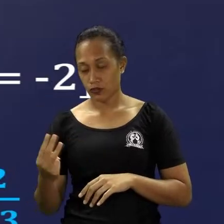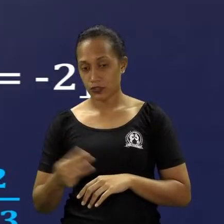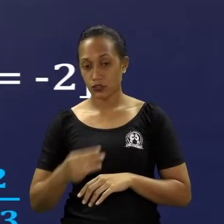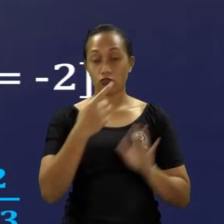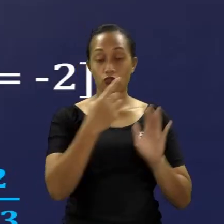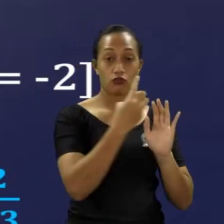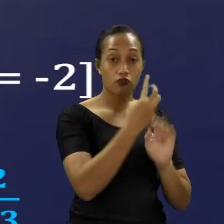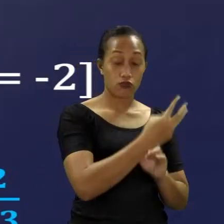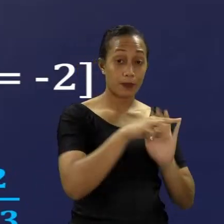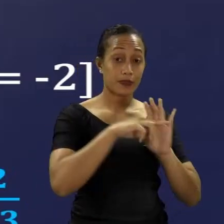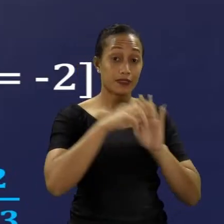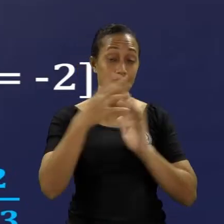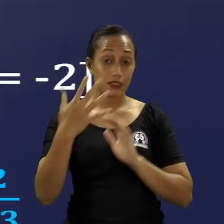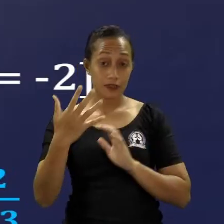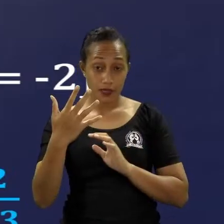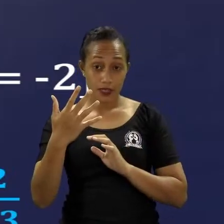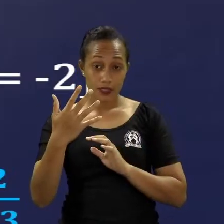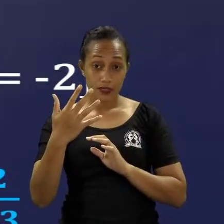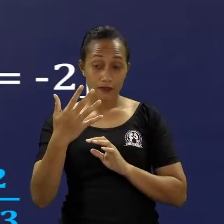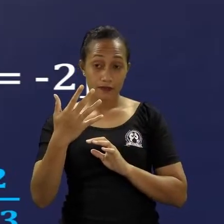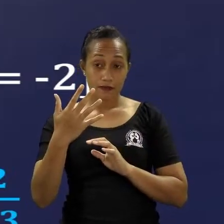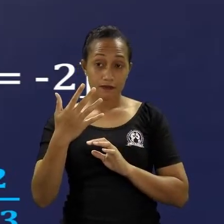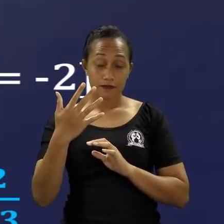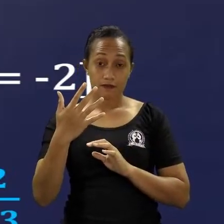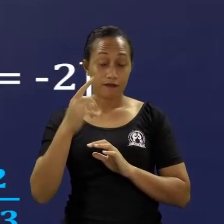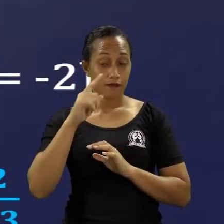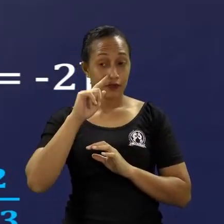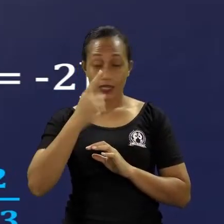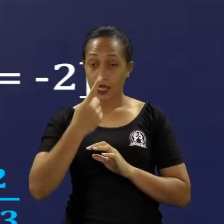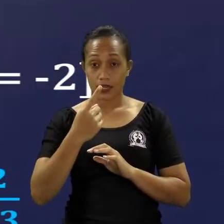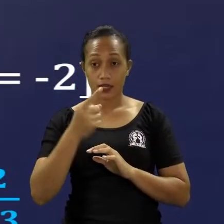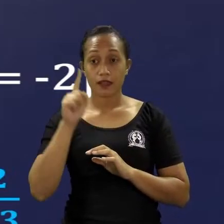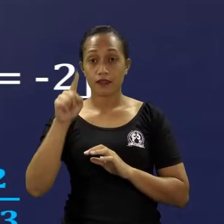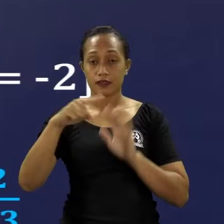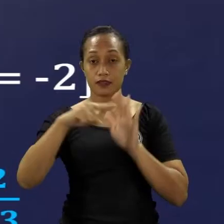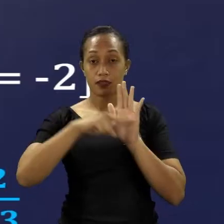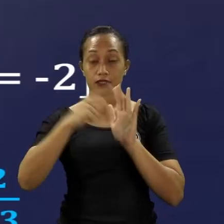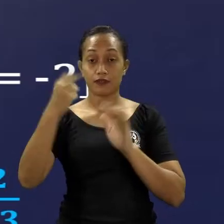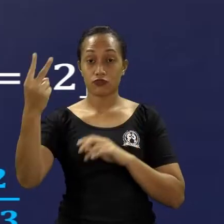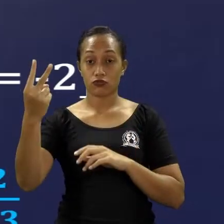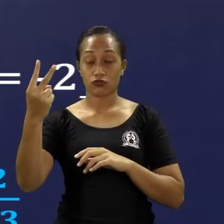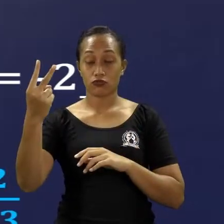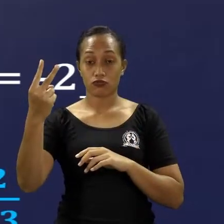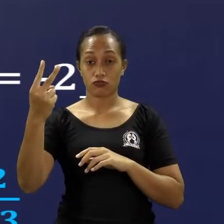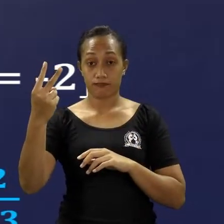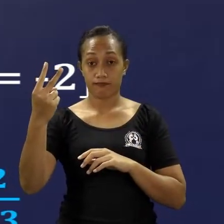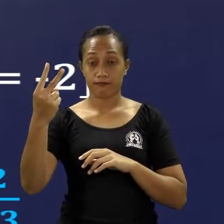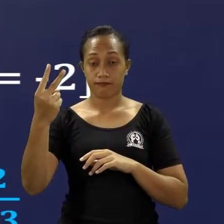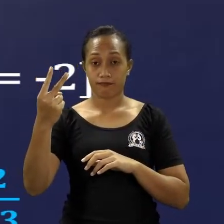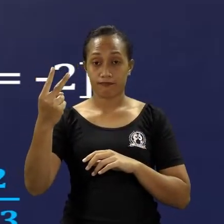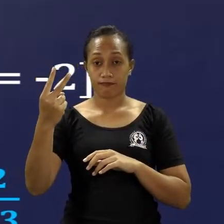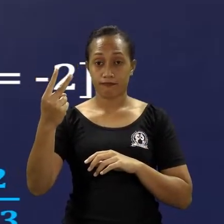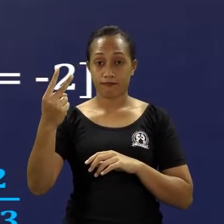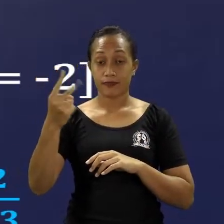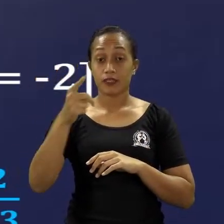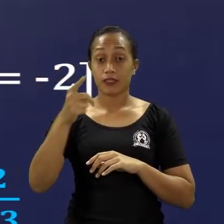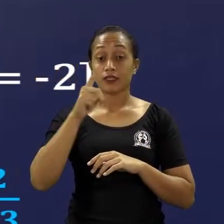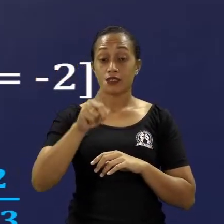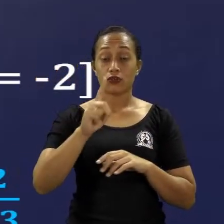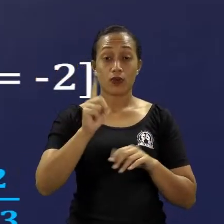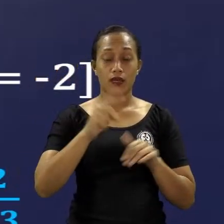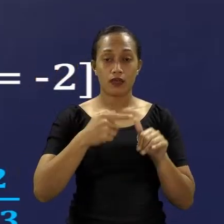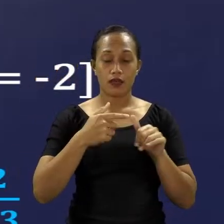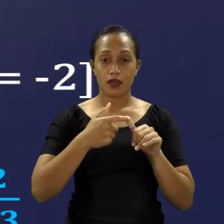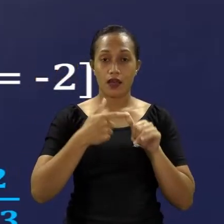3 minus 5, tolu to esele lima e lima 5, so that's a negative 2. So gives us